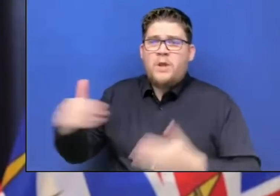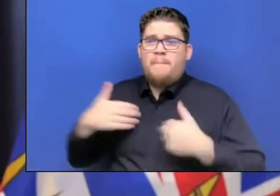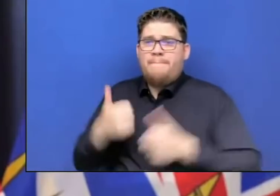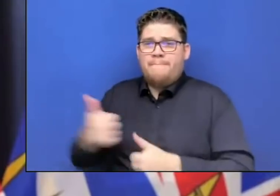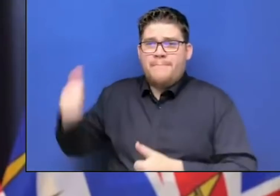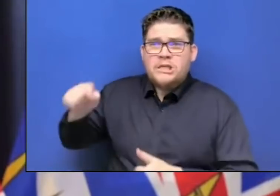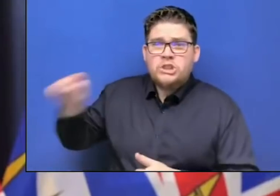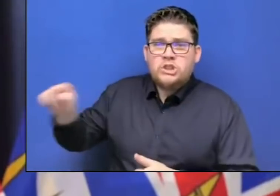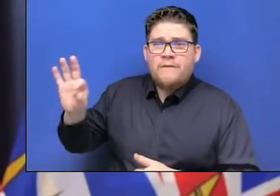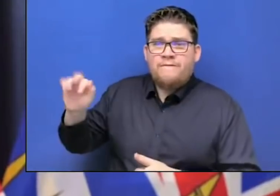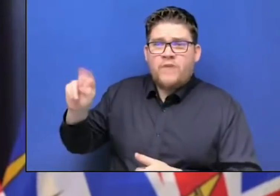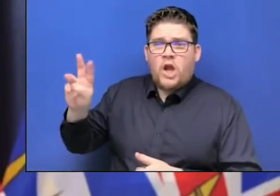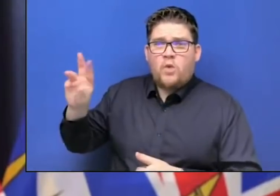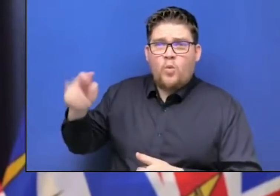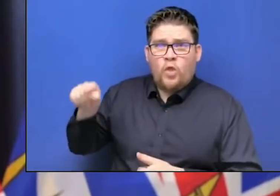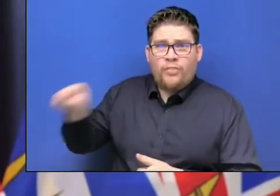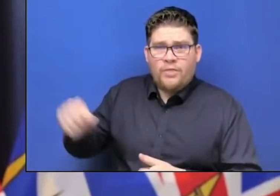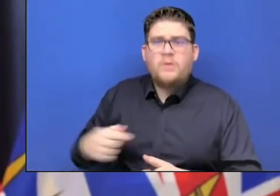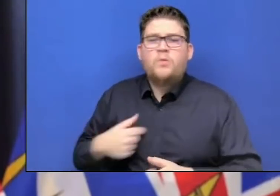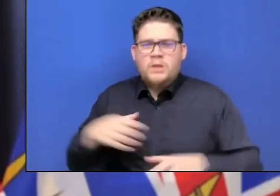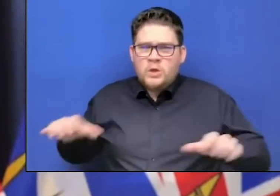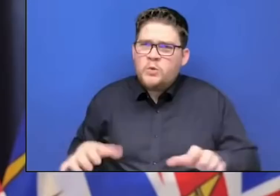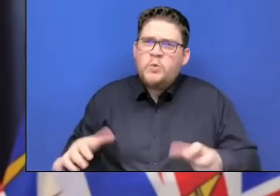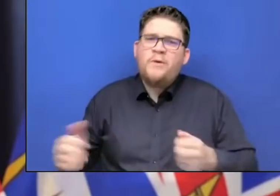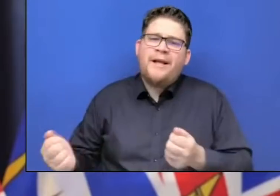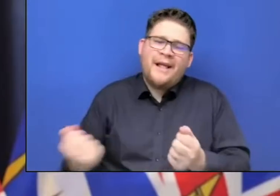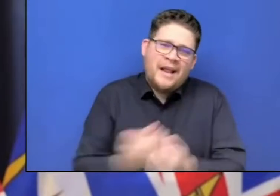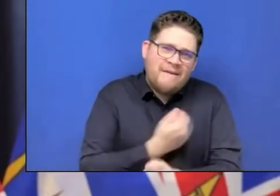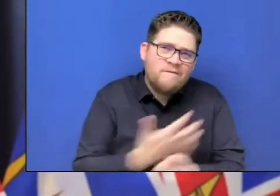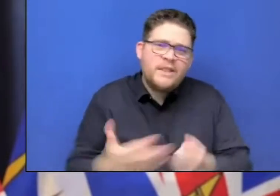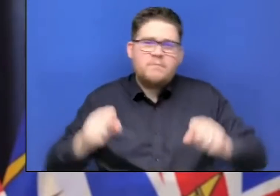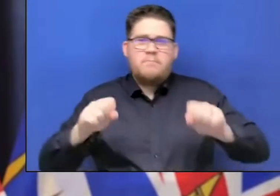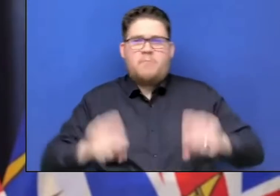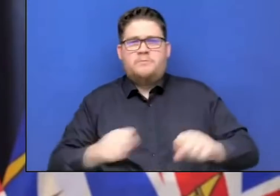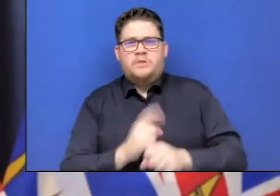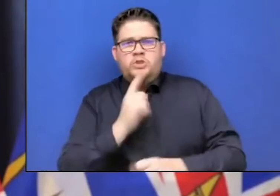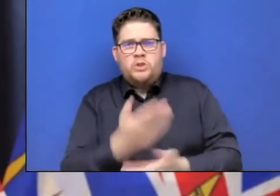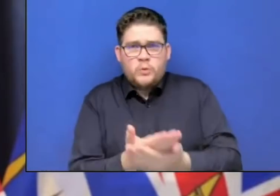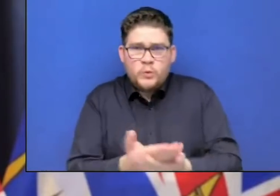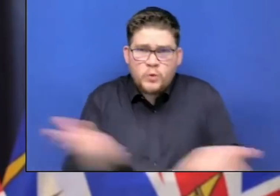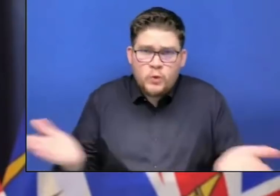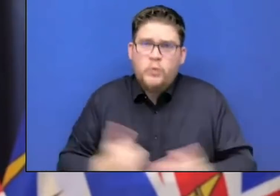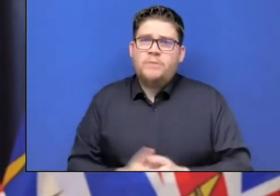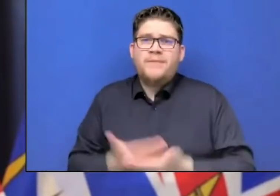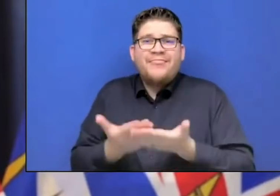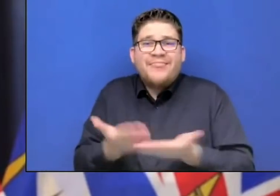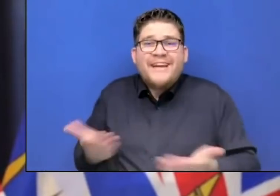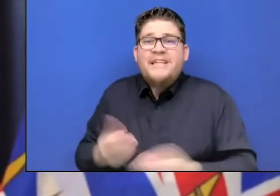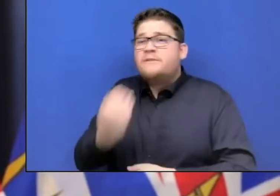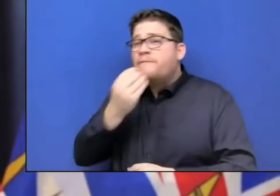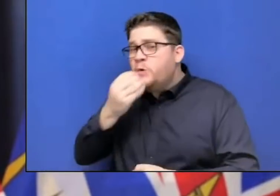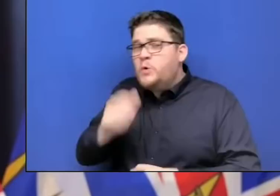is possible to get transportation links open and get people and goods moving. No resources will be spared. The federal government is